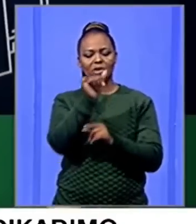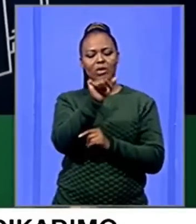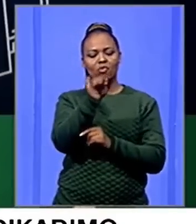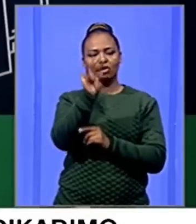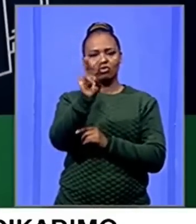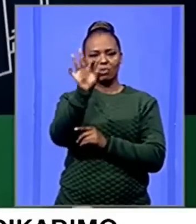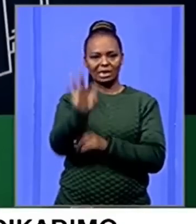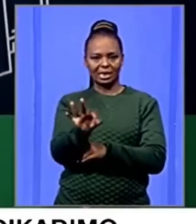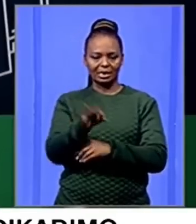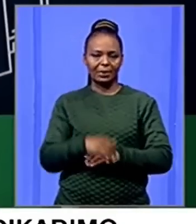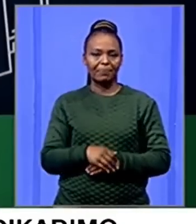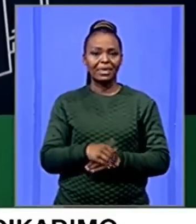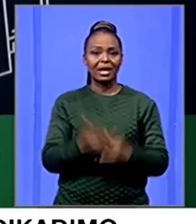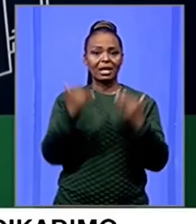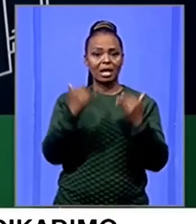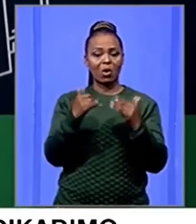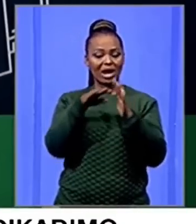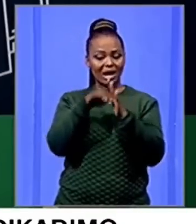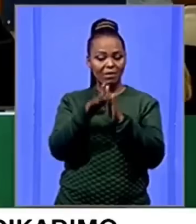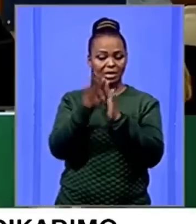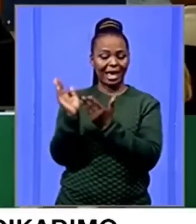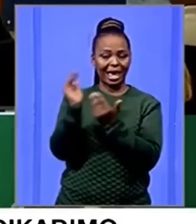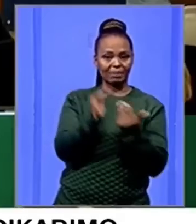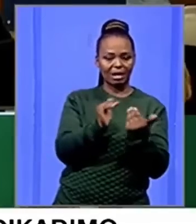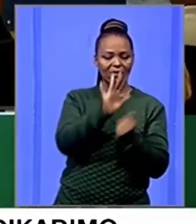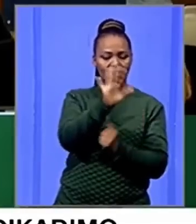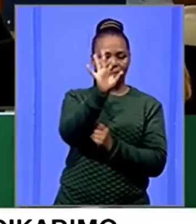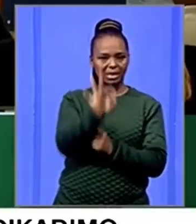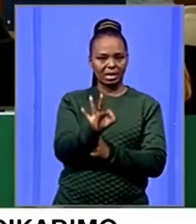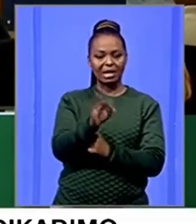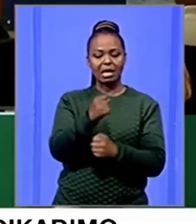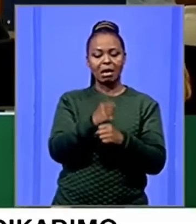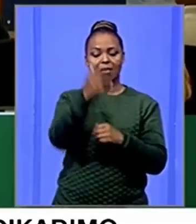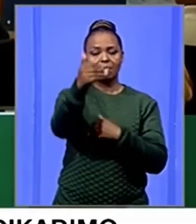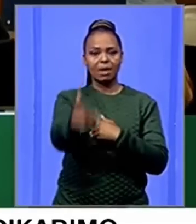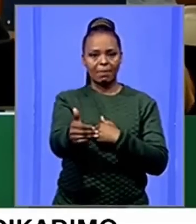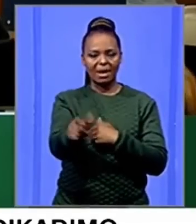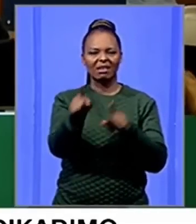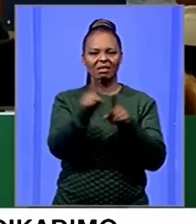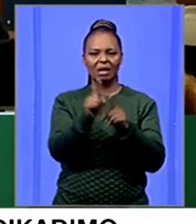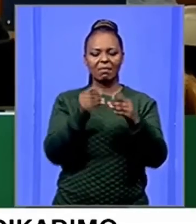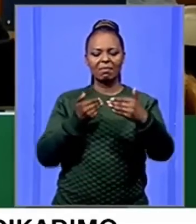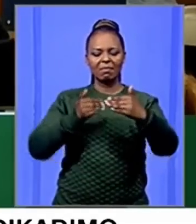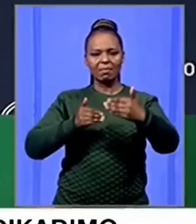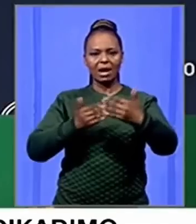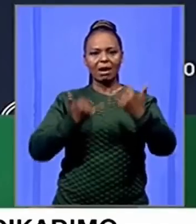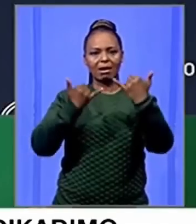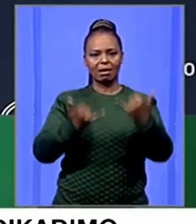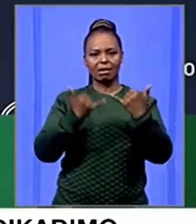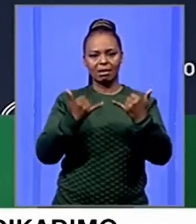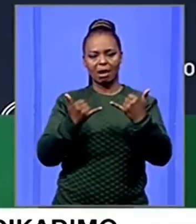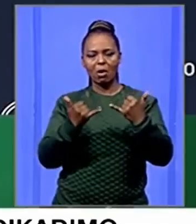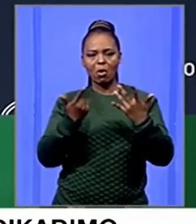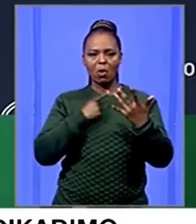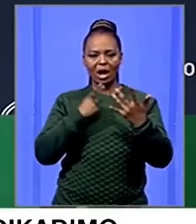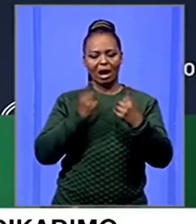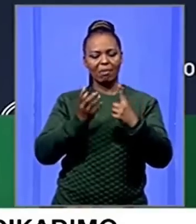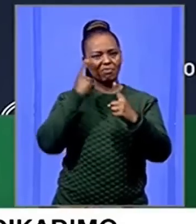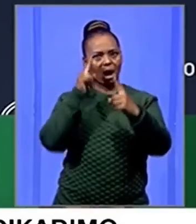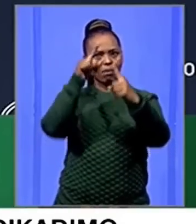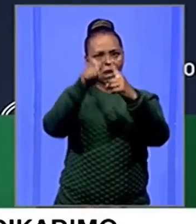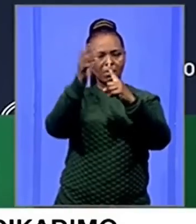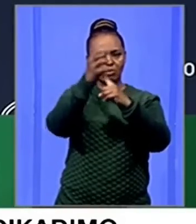6.2%. E solofetse fa inflation e ka nna 5% mo ngwageng o latelang le go fitlha mo selekanong se e ikaeletseng go se fitlhelela ka